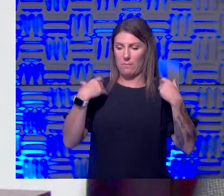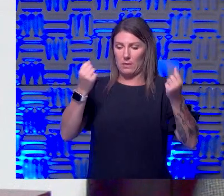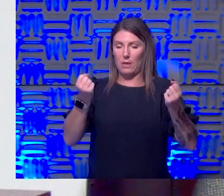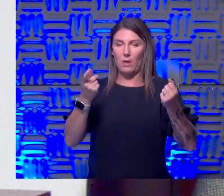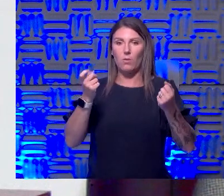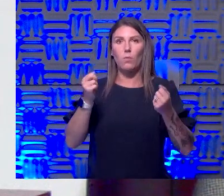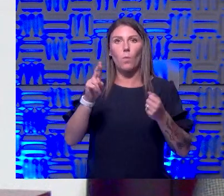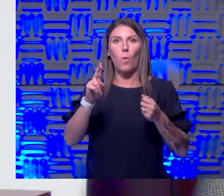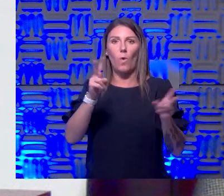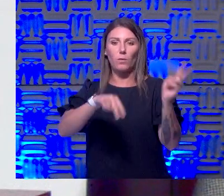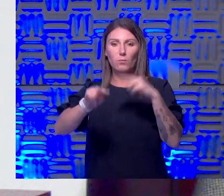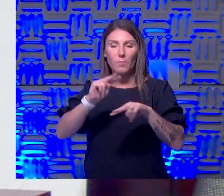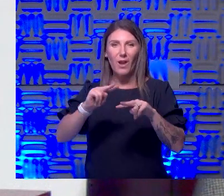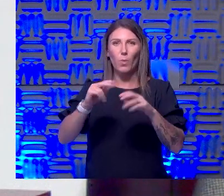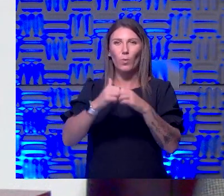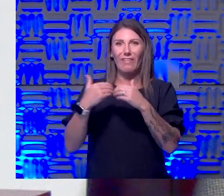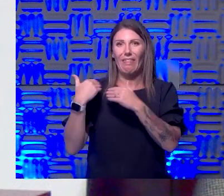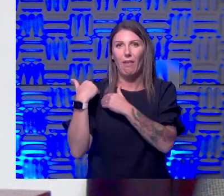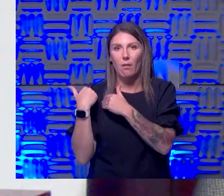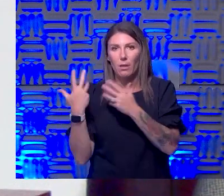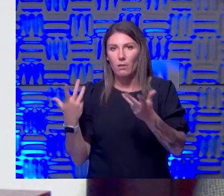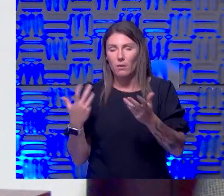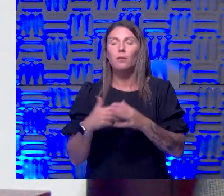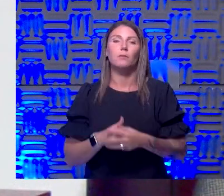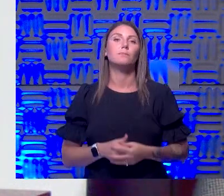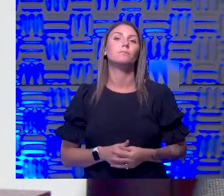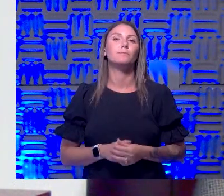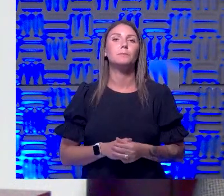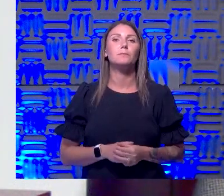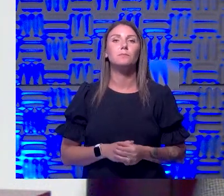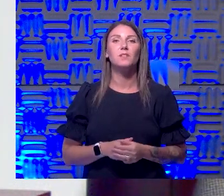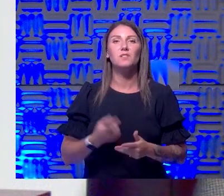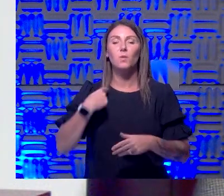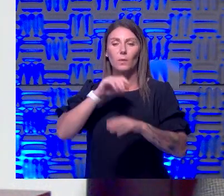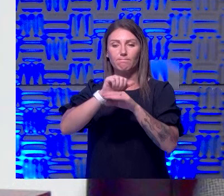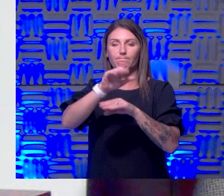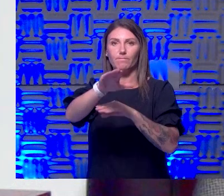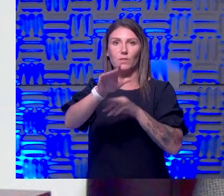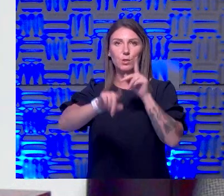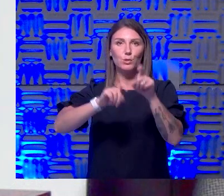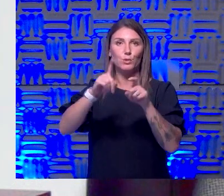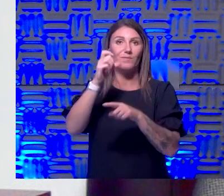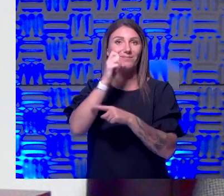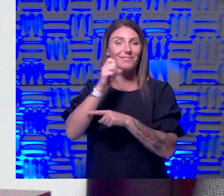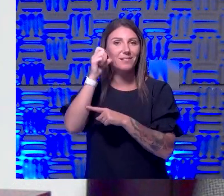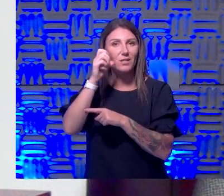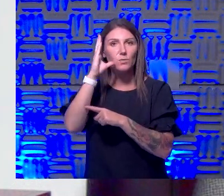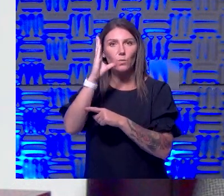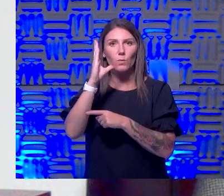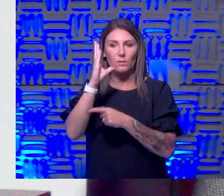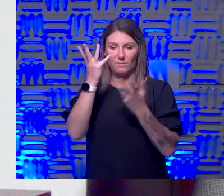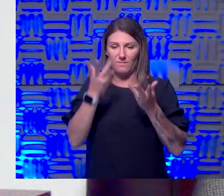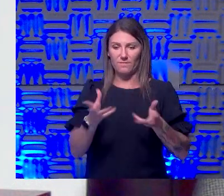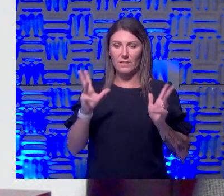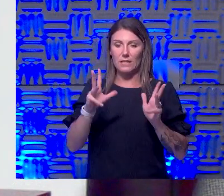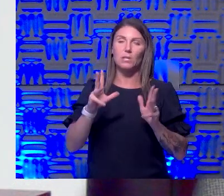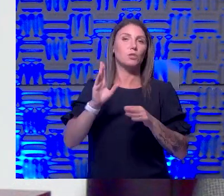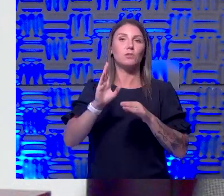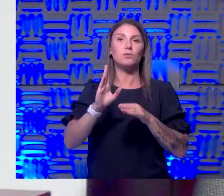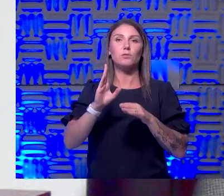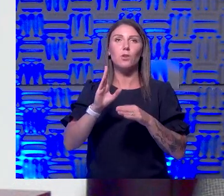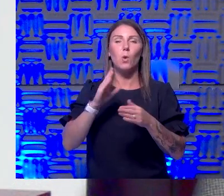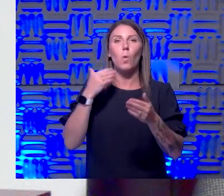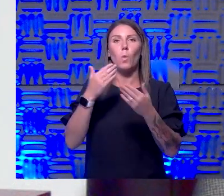a liability standpoint. So we just issued that survey yesterday, and it will close of business